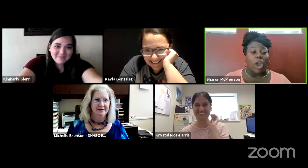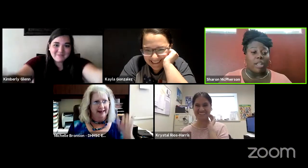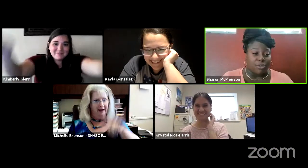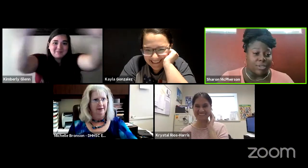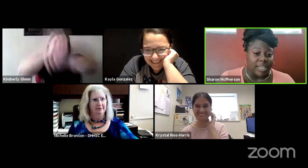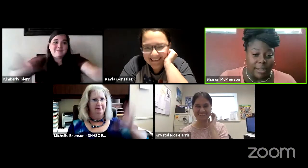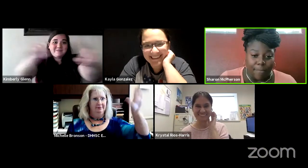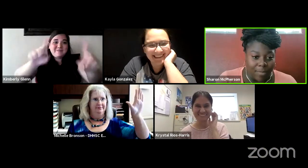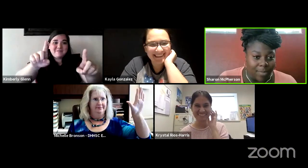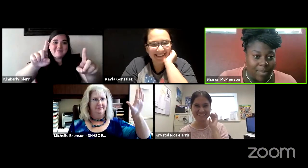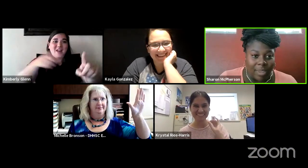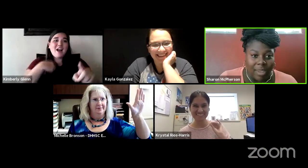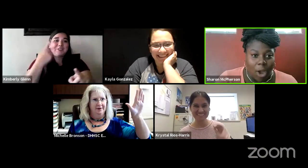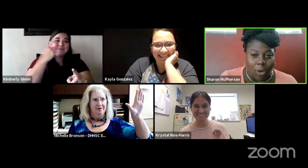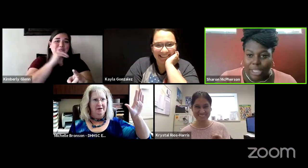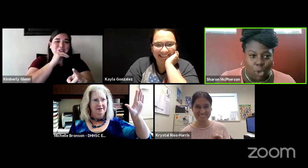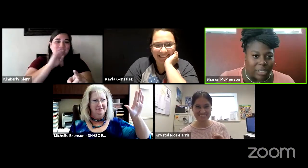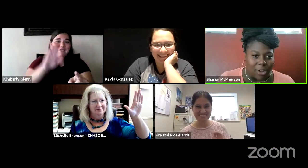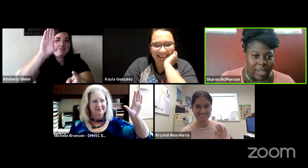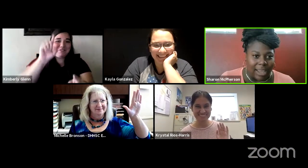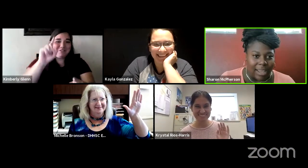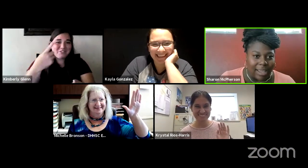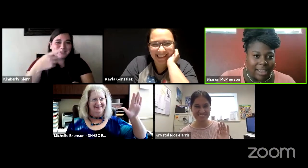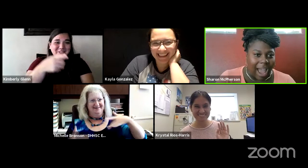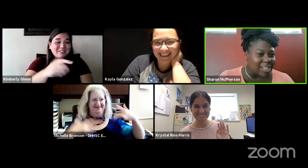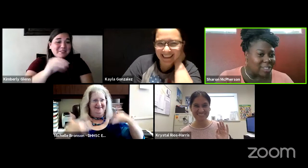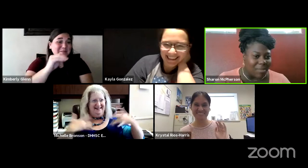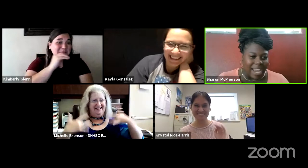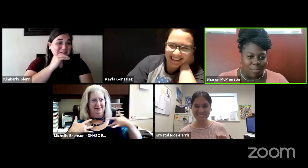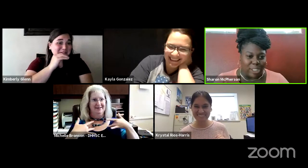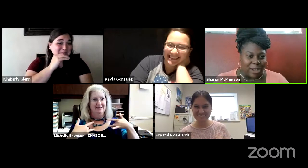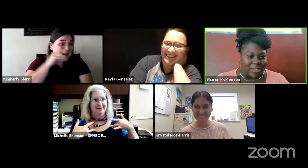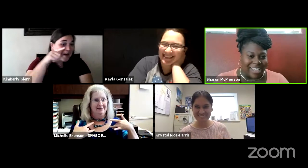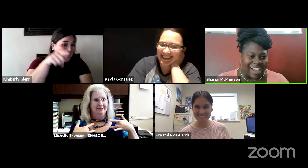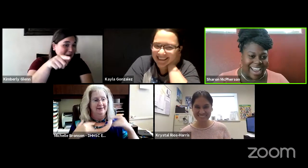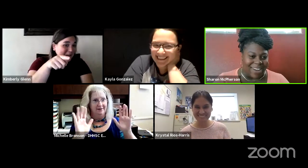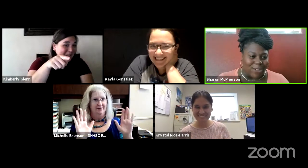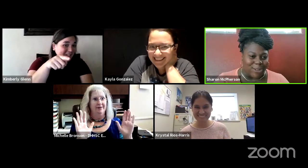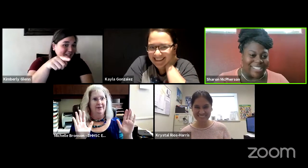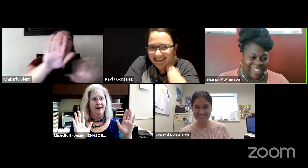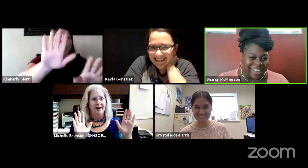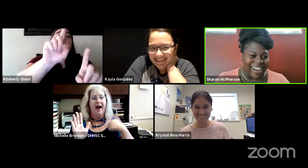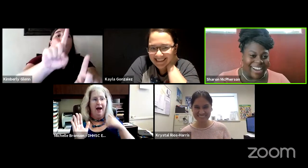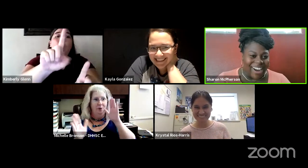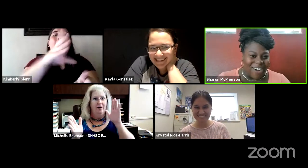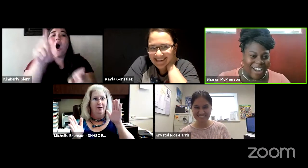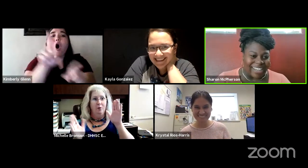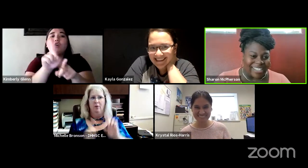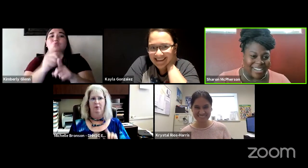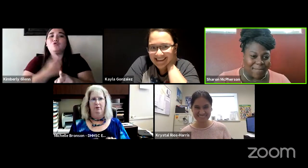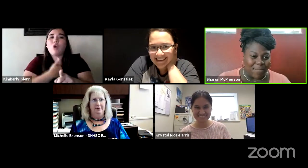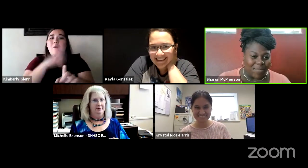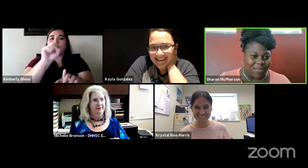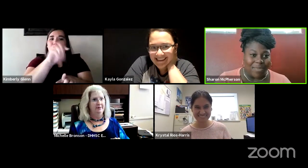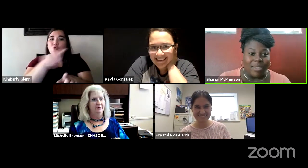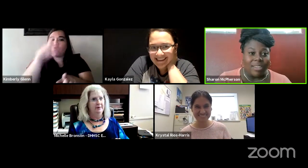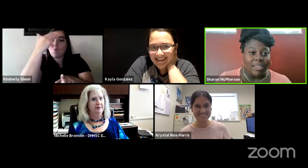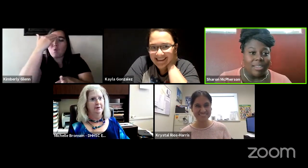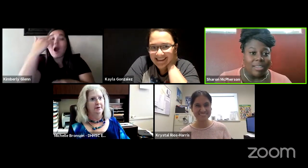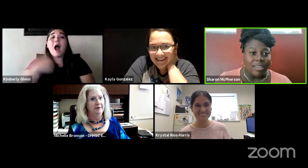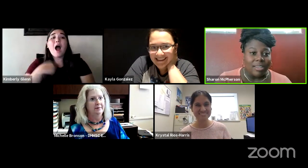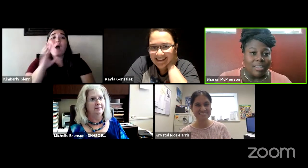for 400. Okay, so who was it? Okay, I saw Michelle's hand first. All right.